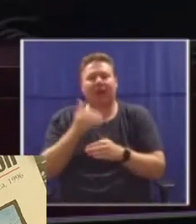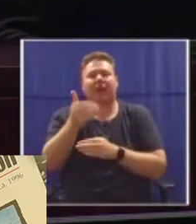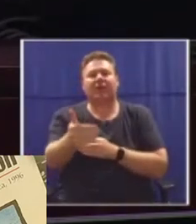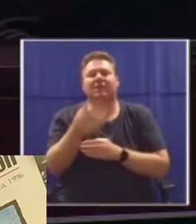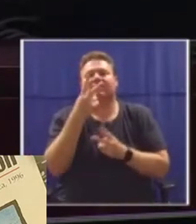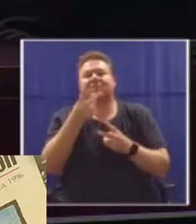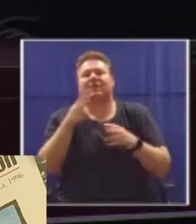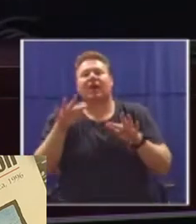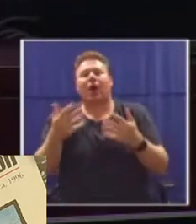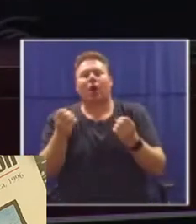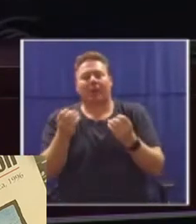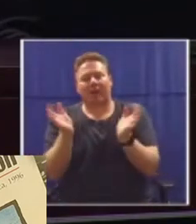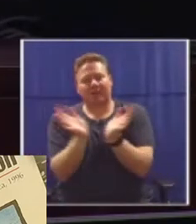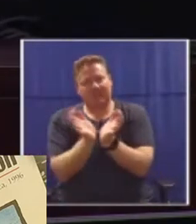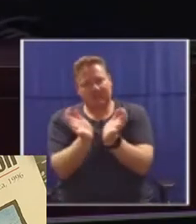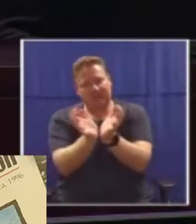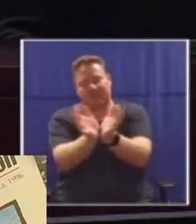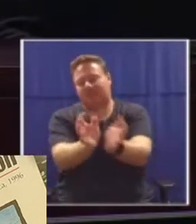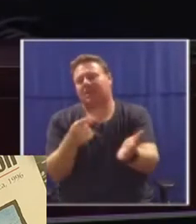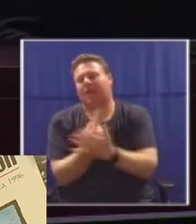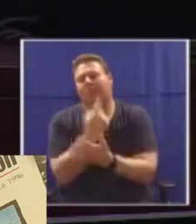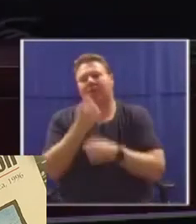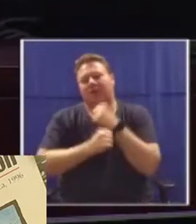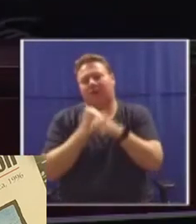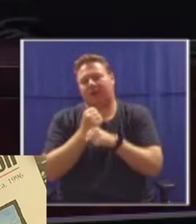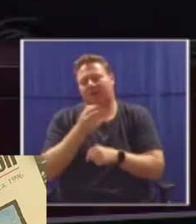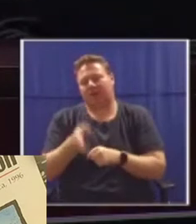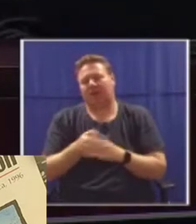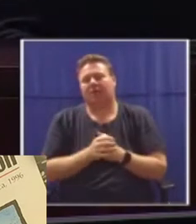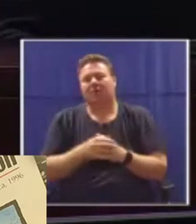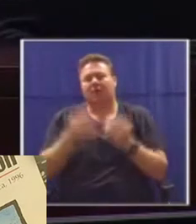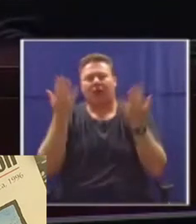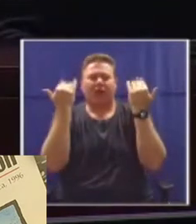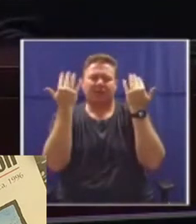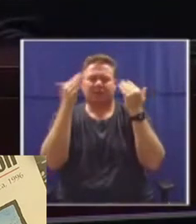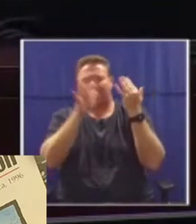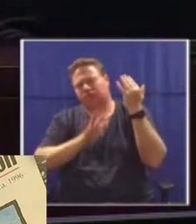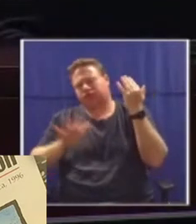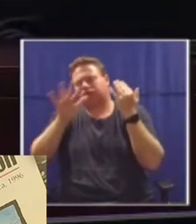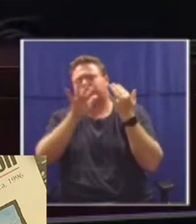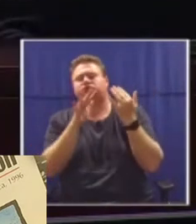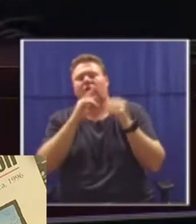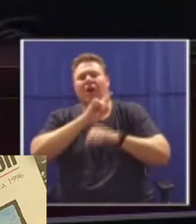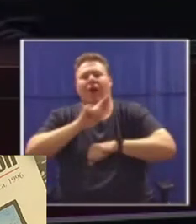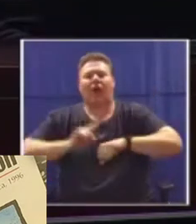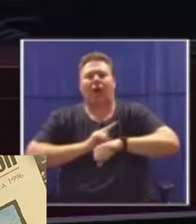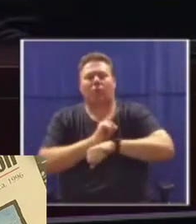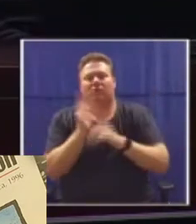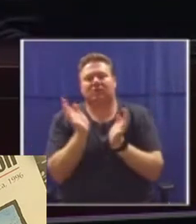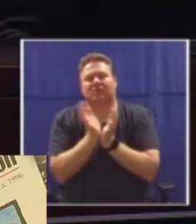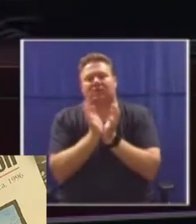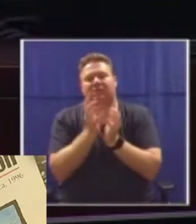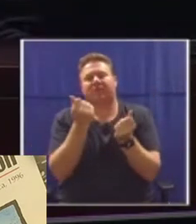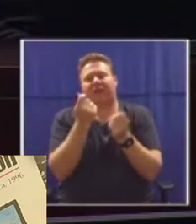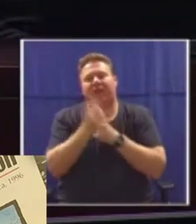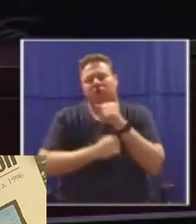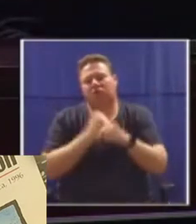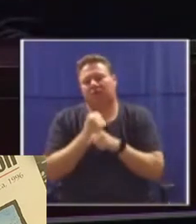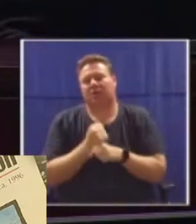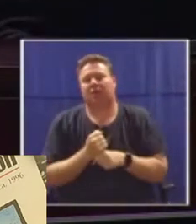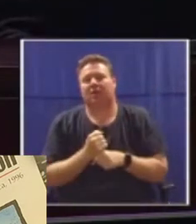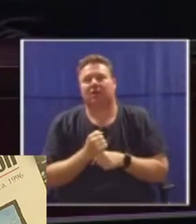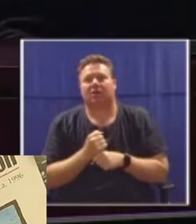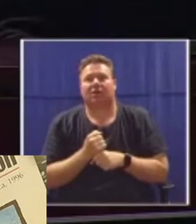sittings allowed for the tribunal and estimated number of hours per sitting in a financial year and the